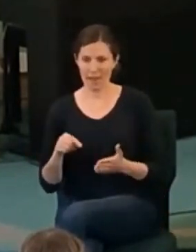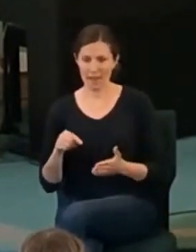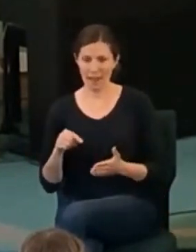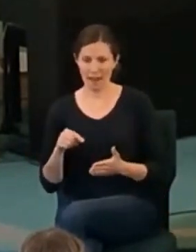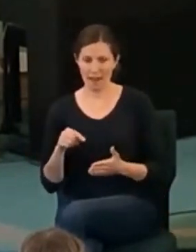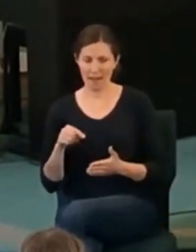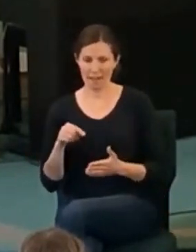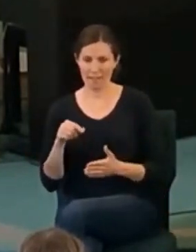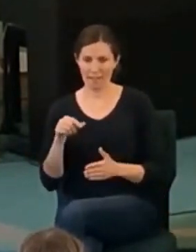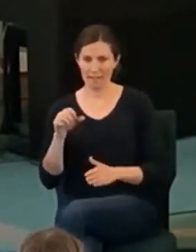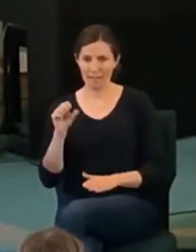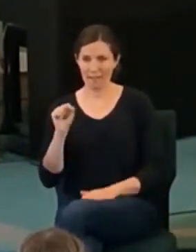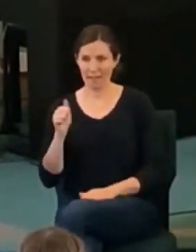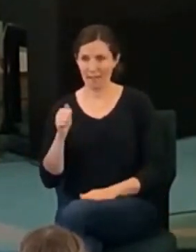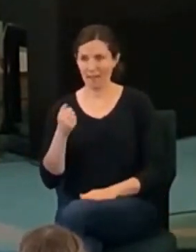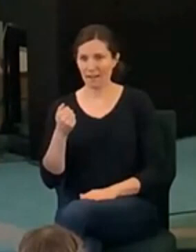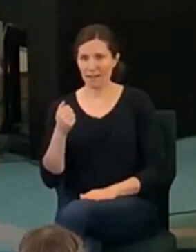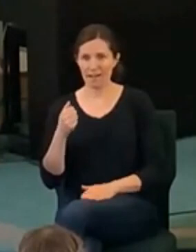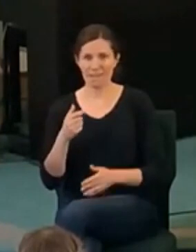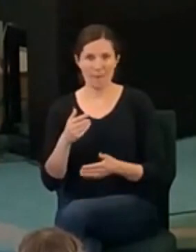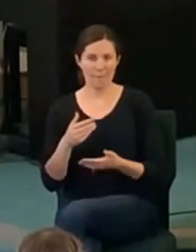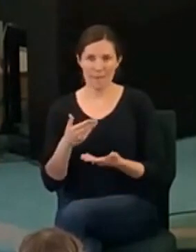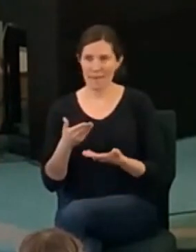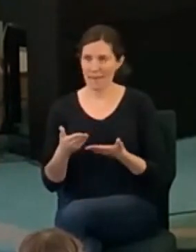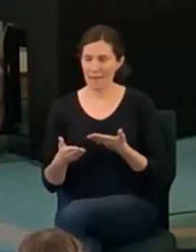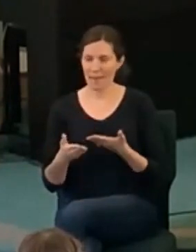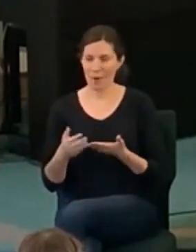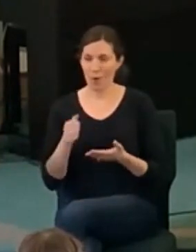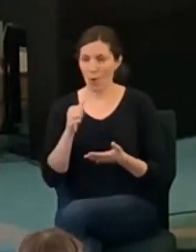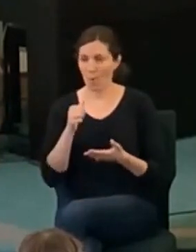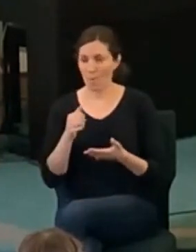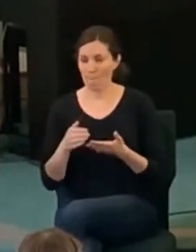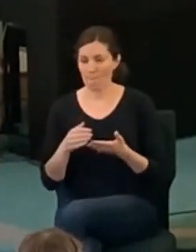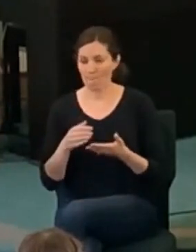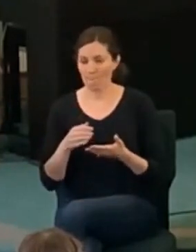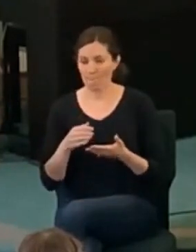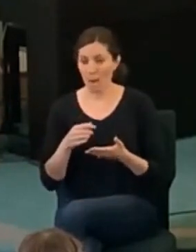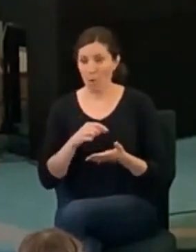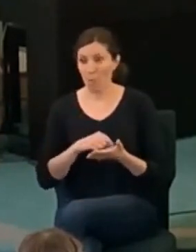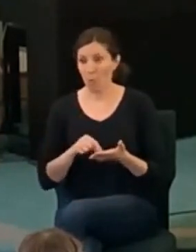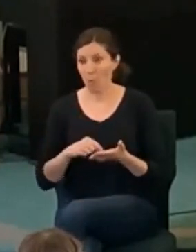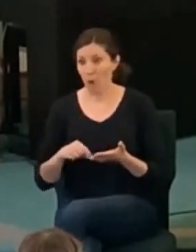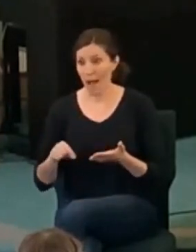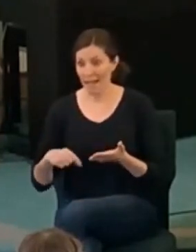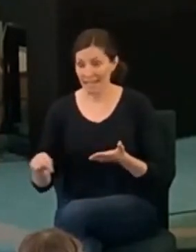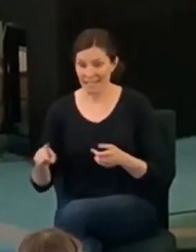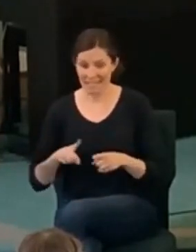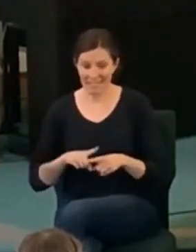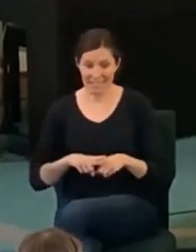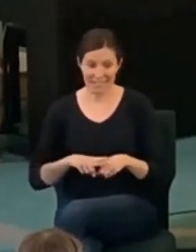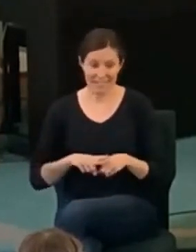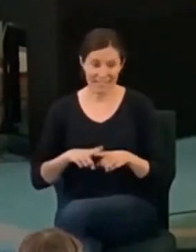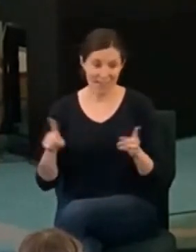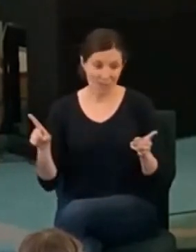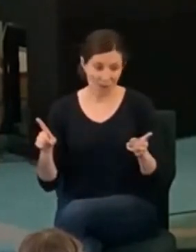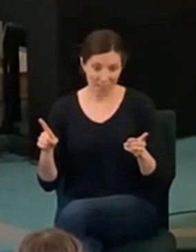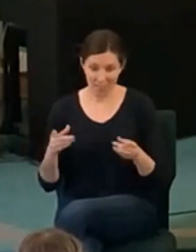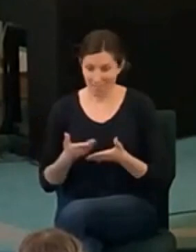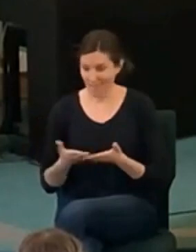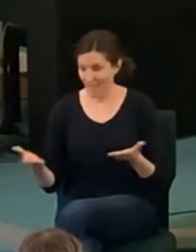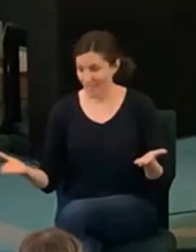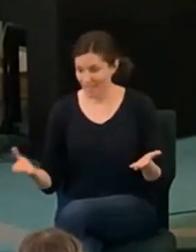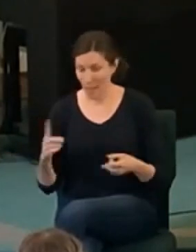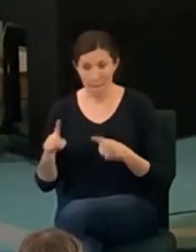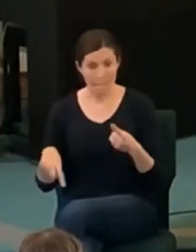woman. I wonder if he wrote their names in the sand, in the dirt. Maybe he wrote Matthew's name. And